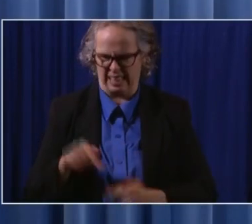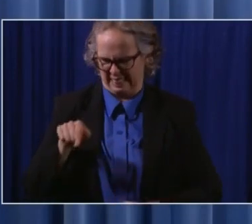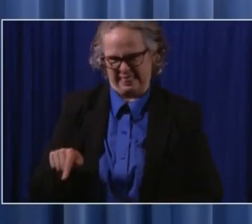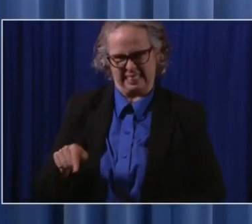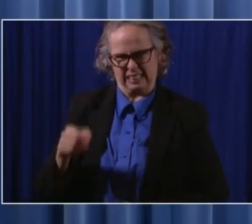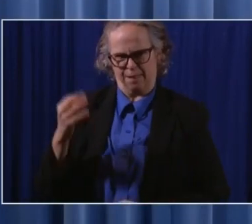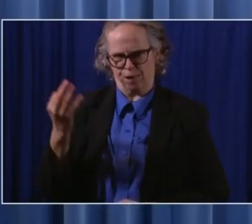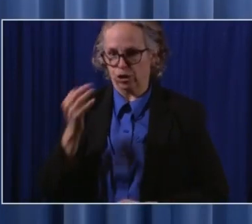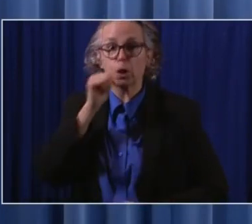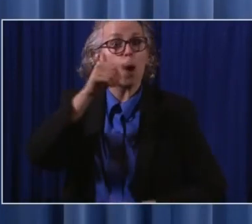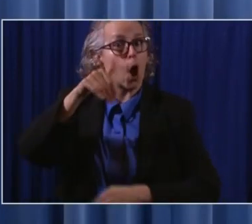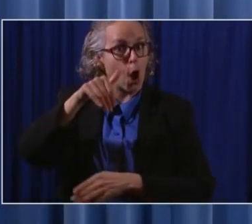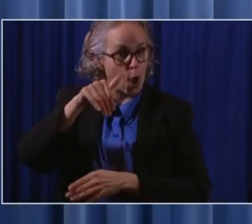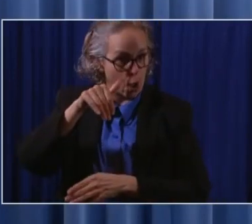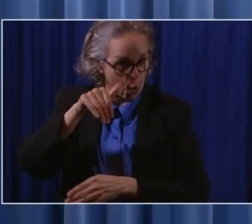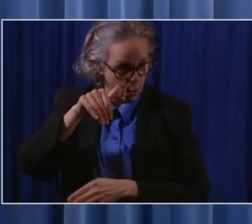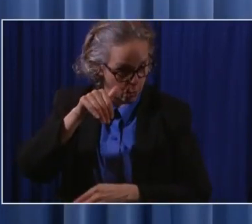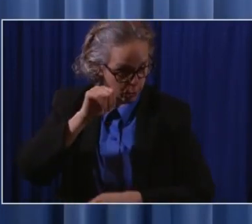tomorrow.